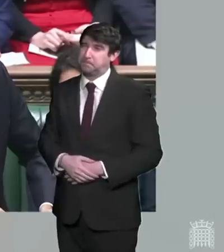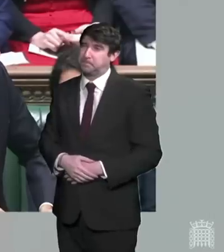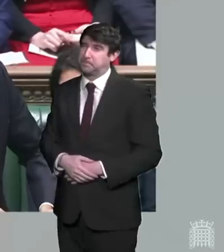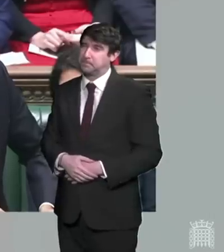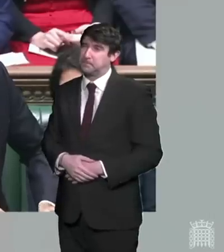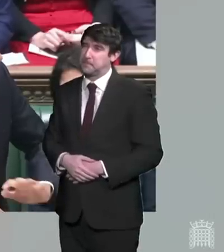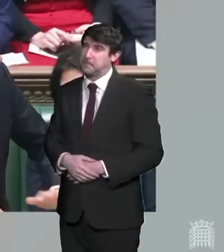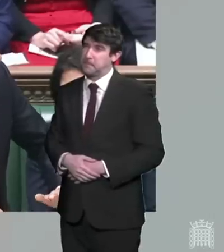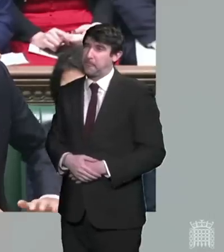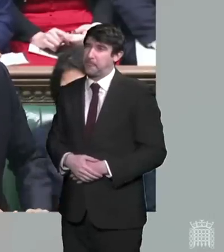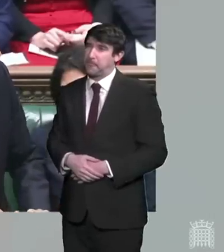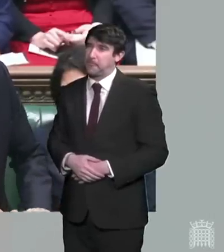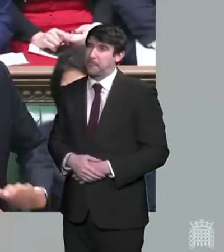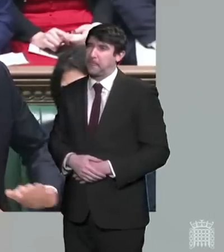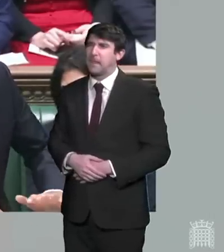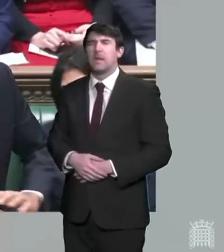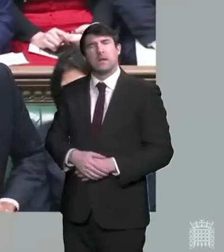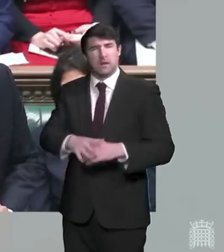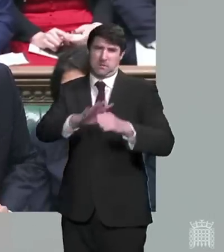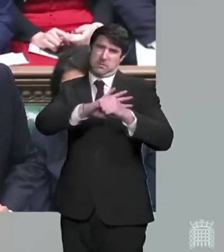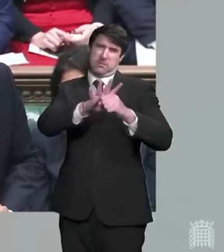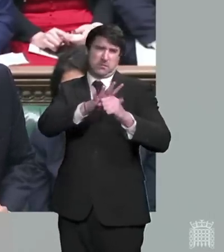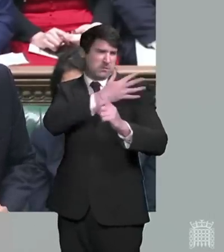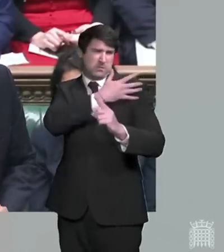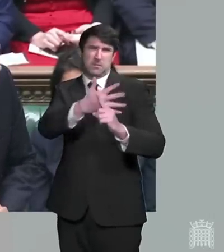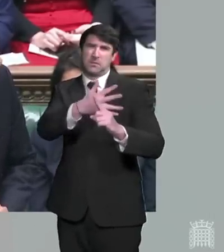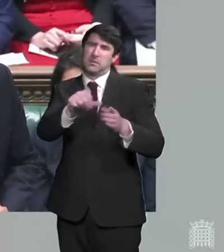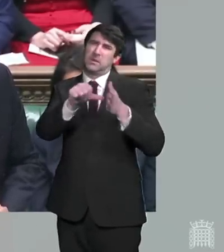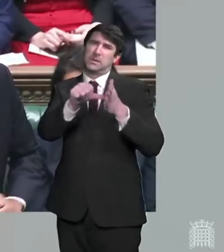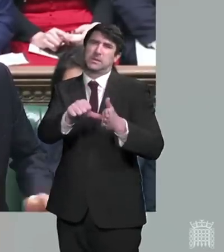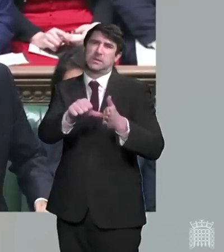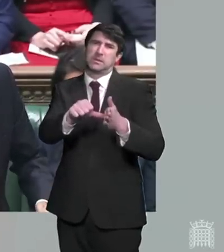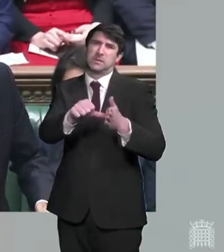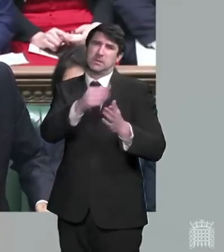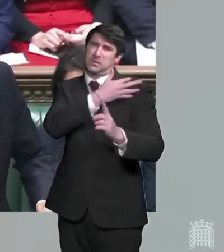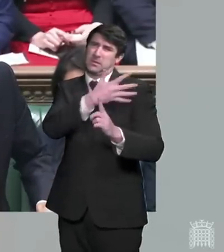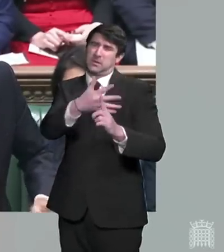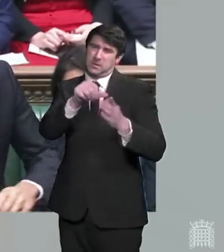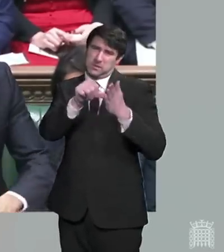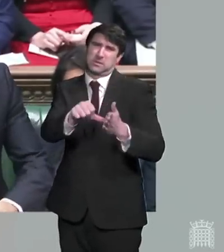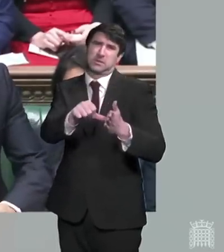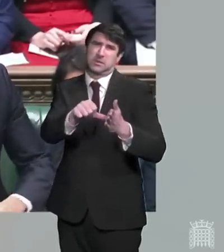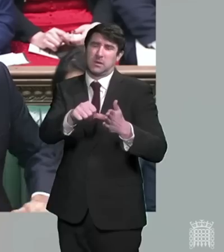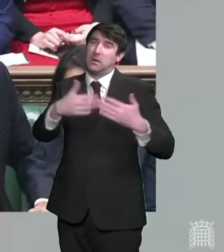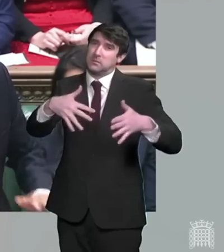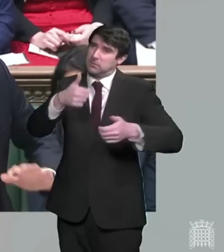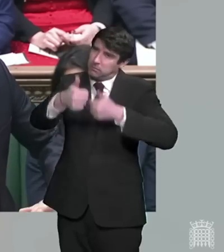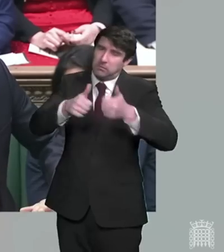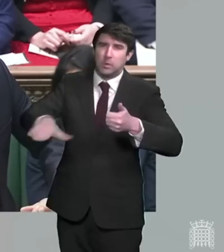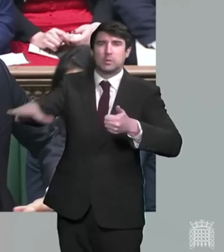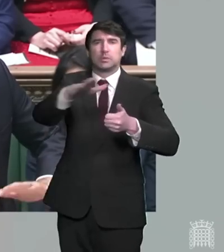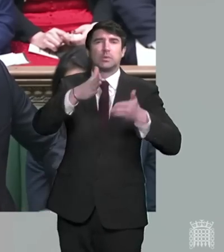an incredibly difficult time for everyone involved in the health service, and I pay tribute to all their hard work, and I know the House will join me in that regard. And